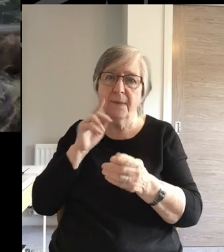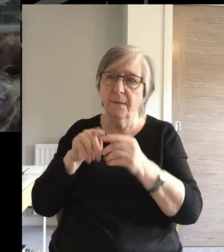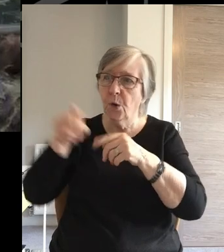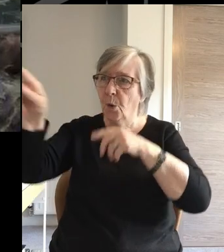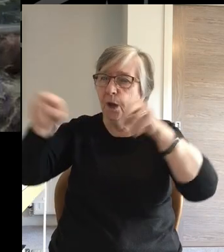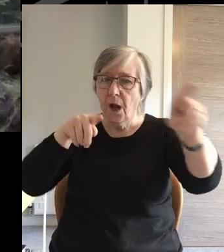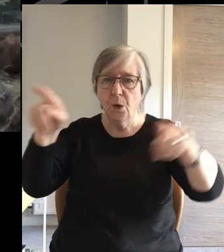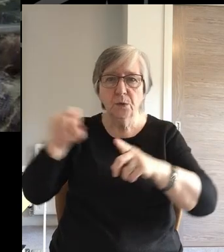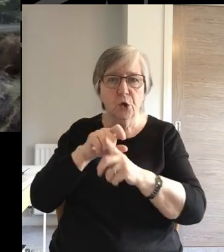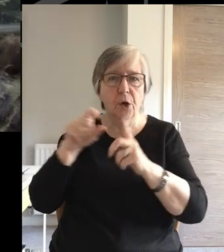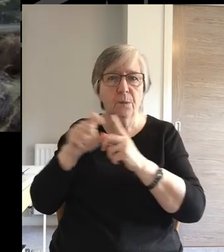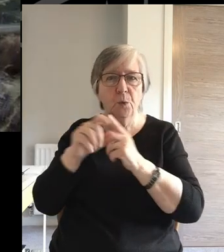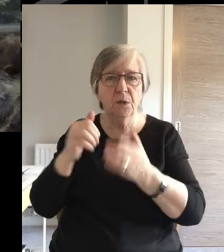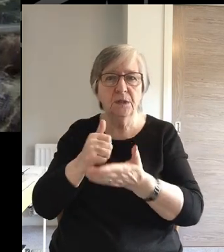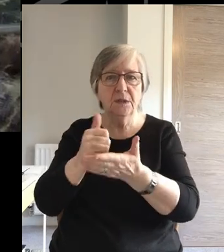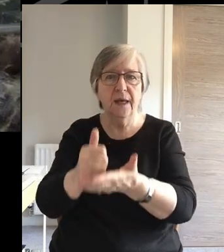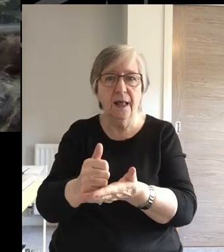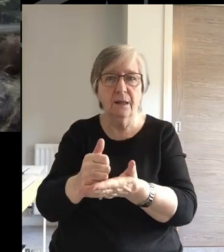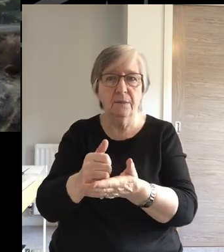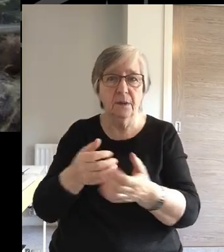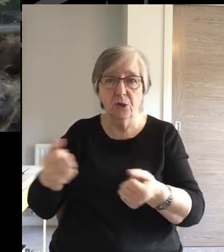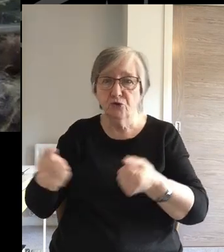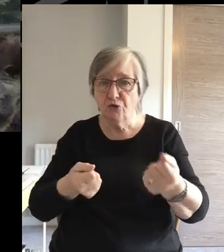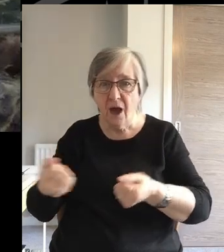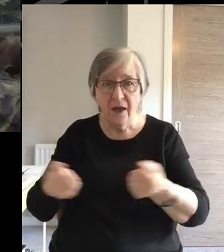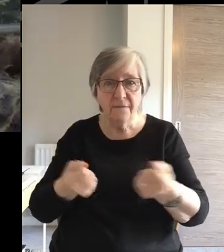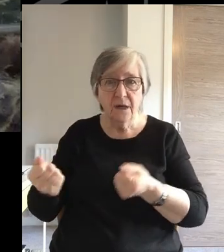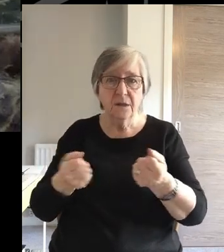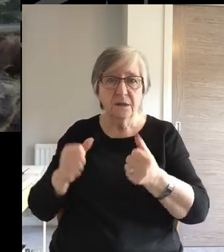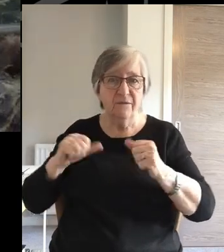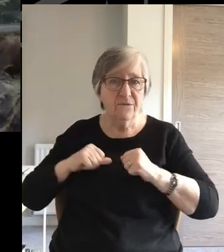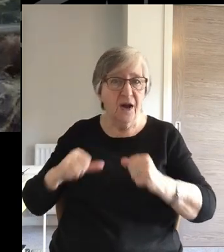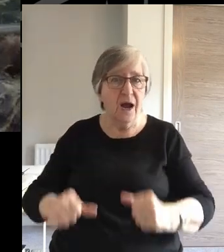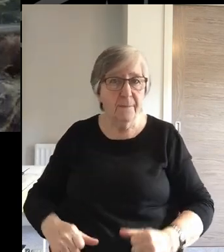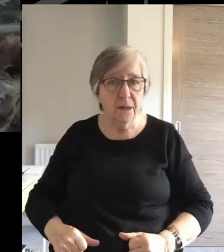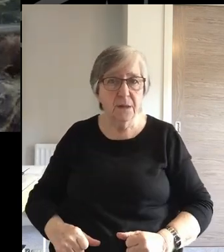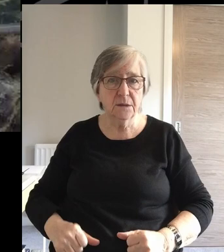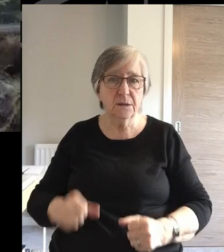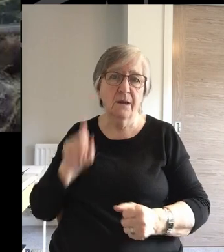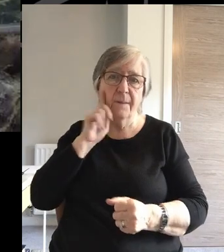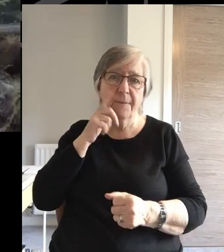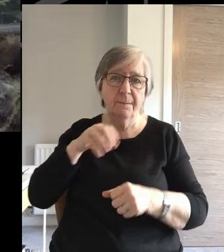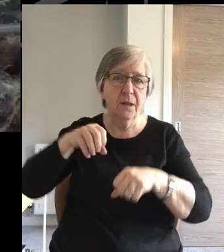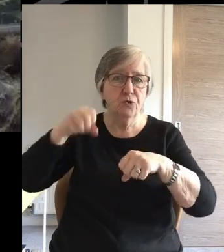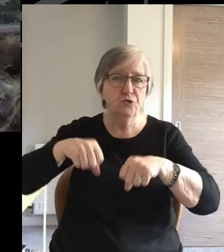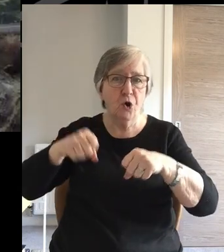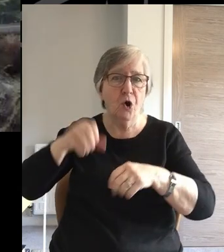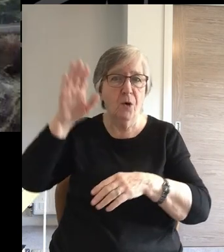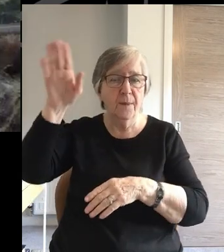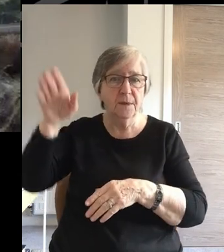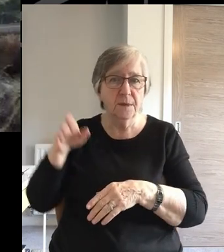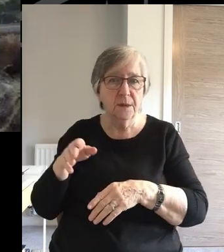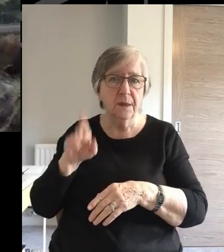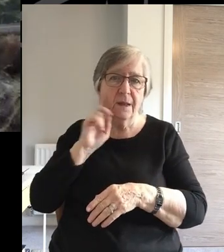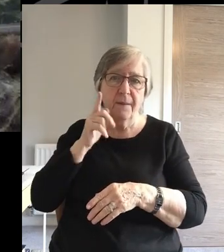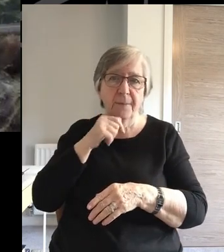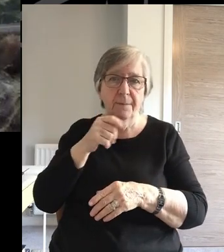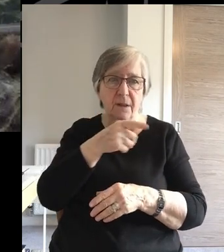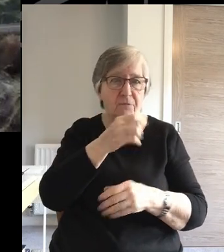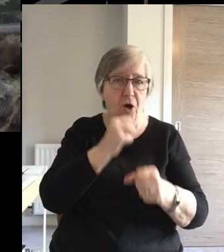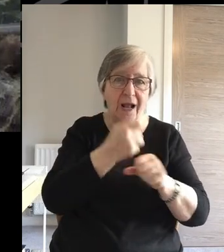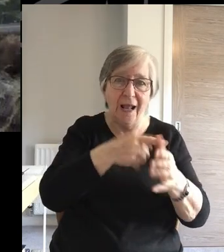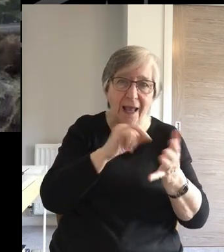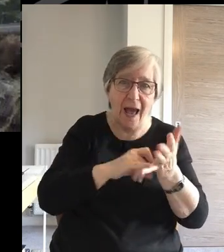community, and for the drivers, the farmers, the shop assistants, and for those who have kept our utility